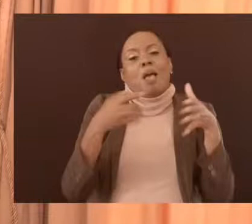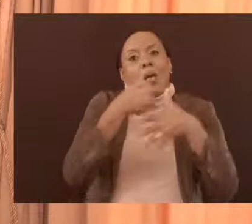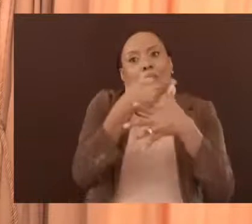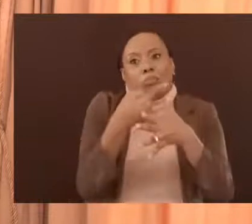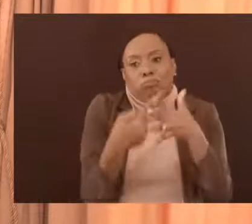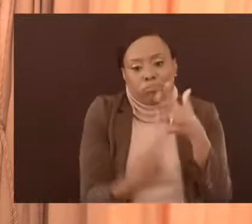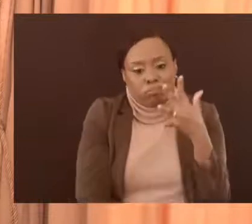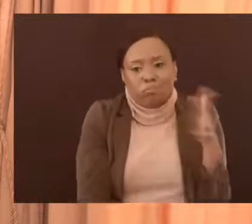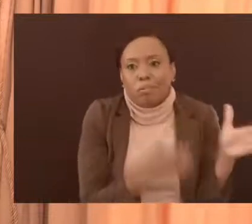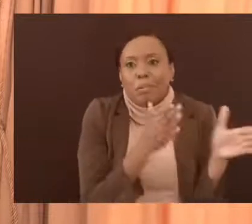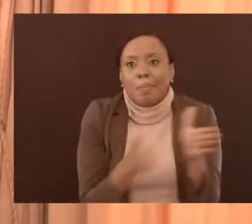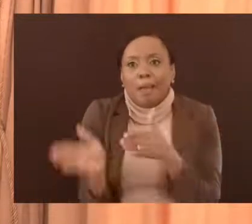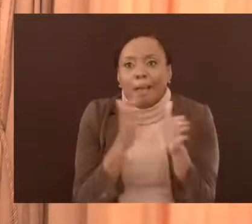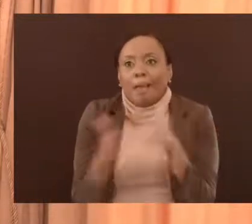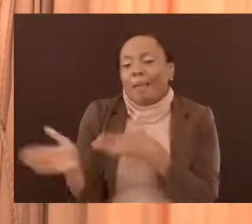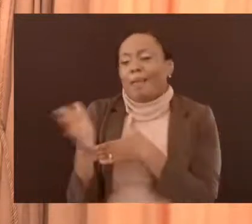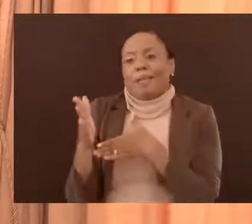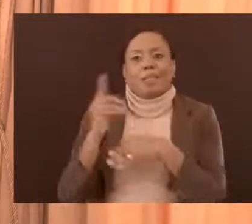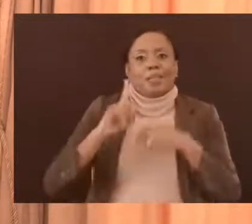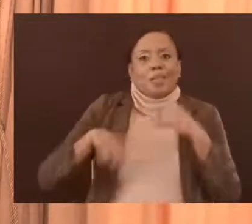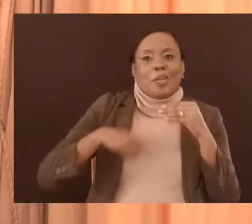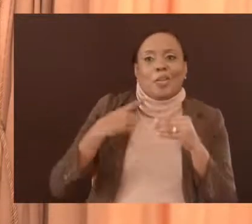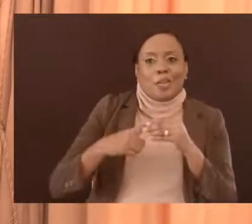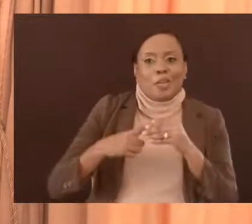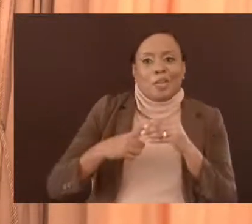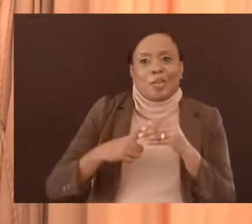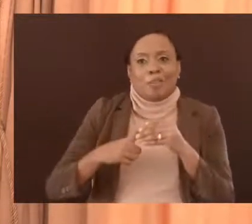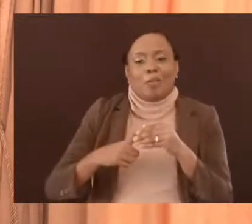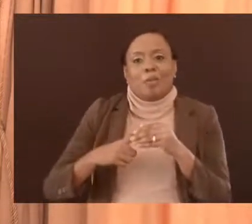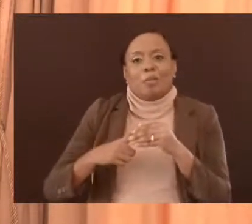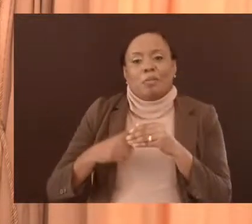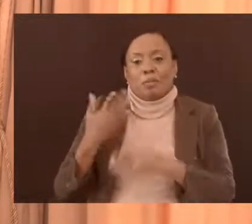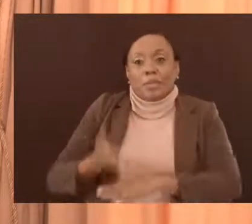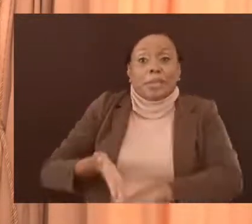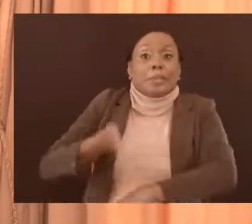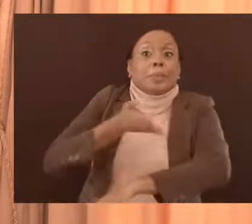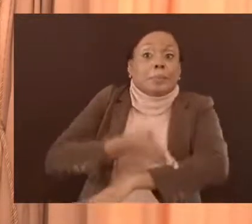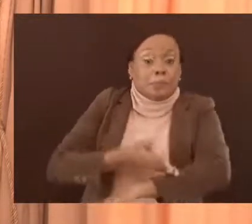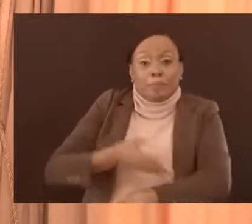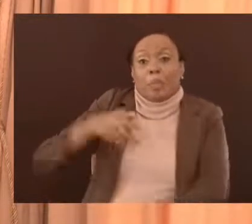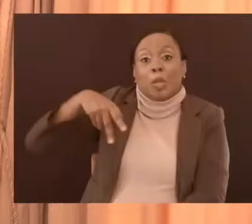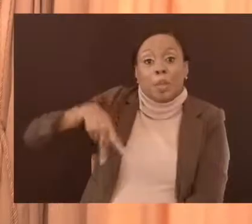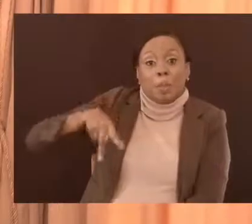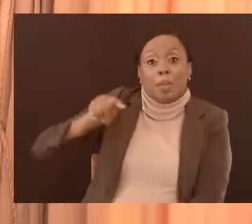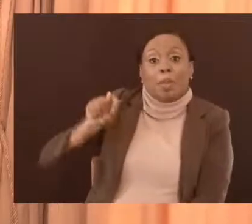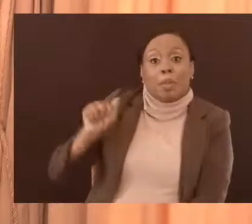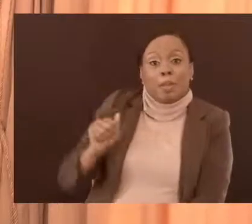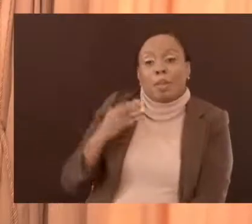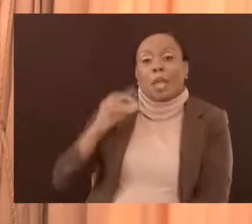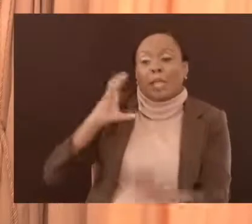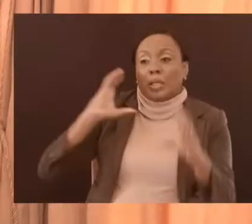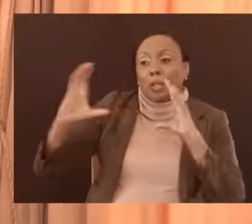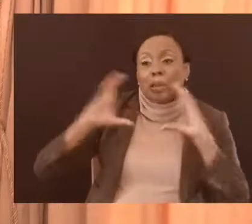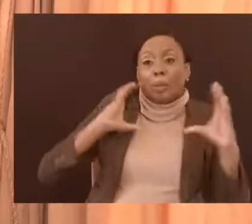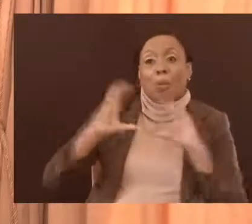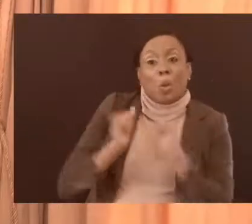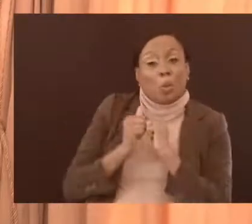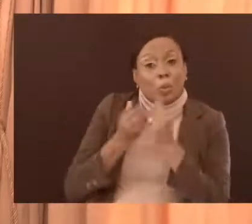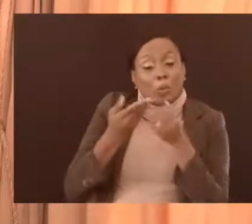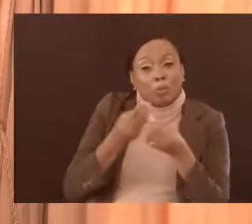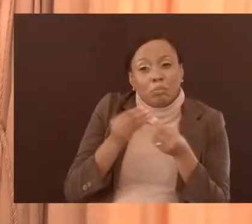plans concerning building the Parent Teachers Association and communicating with you even